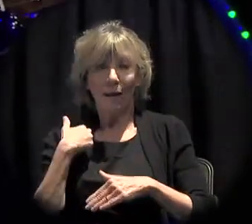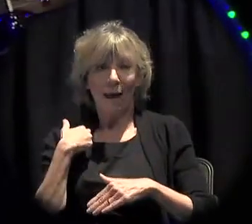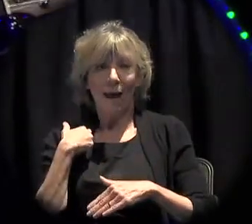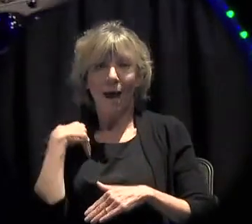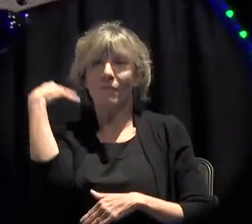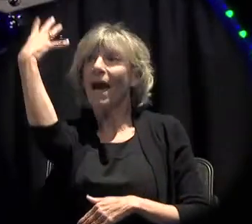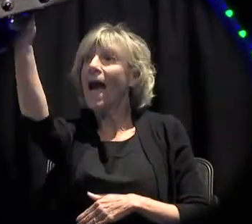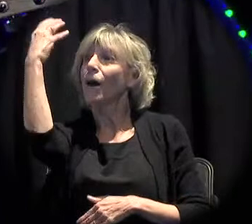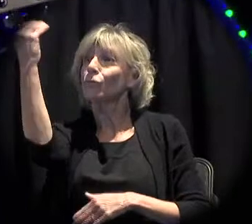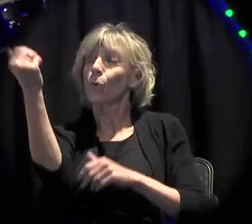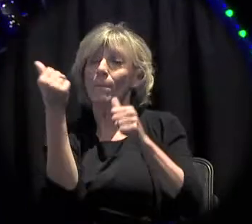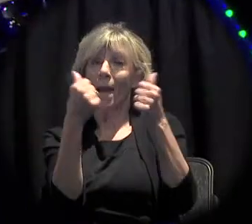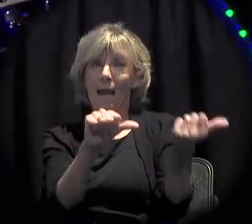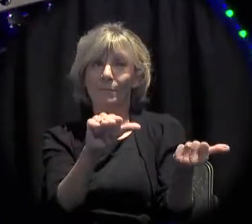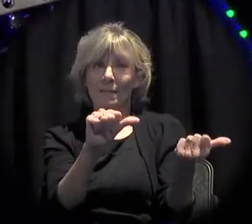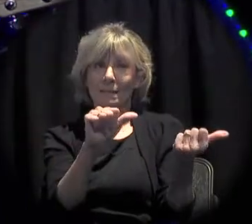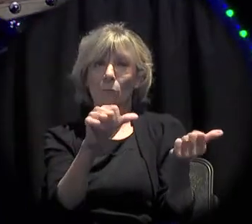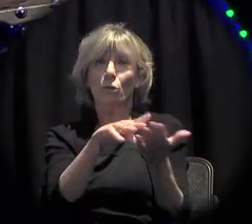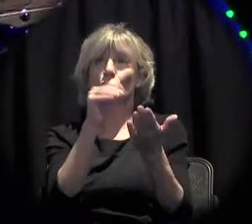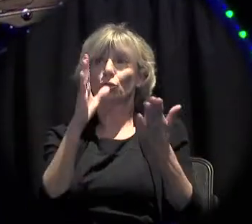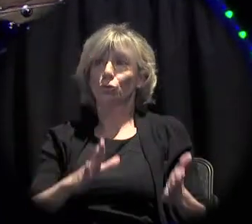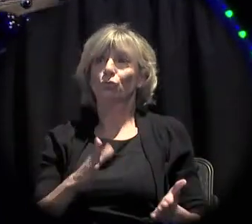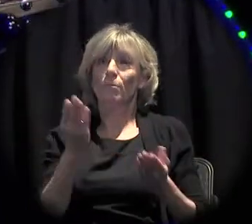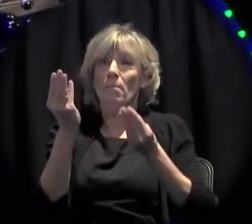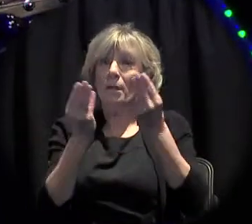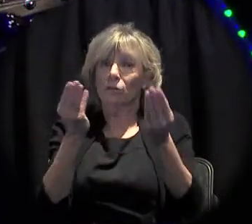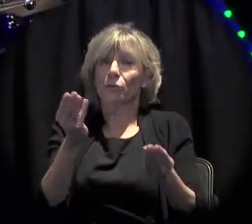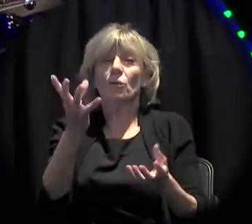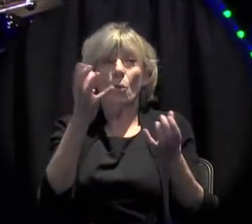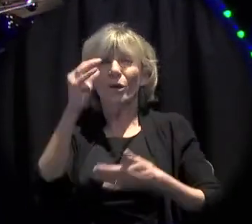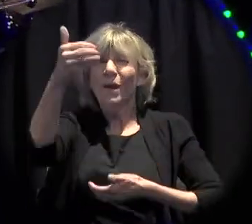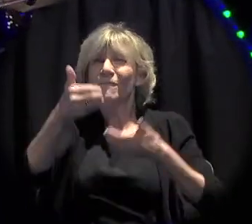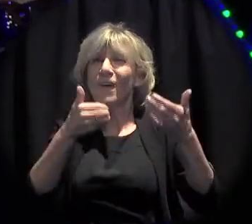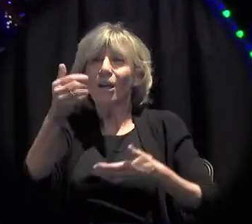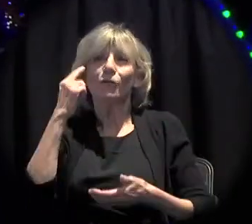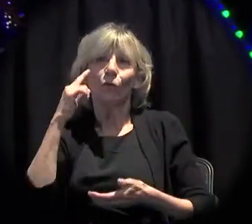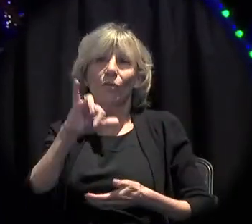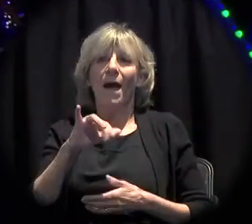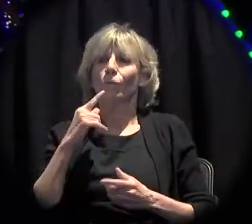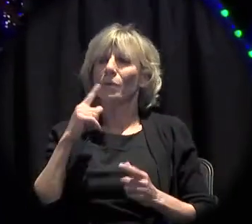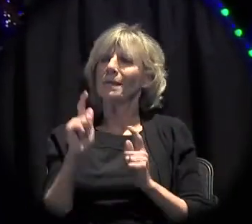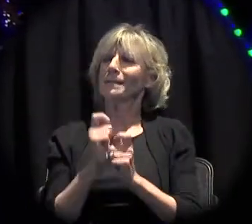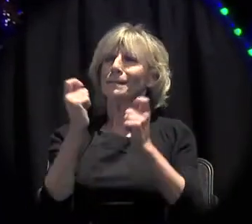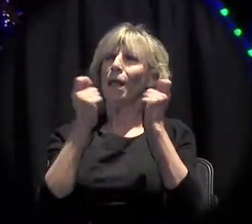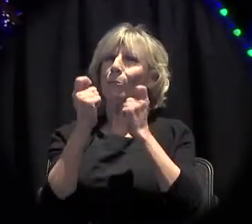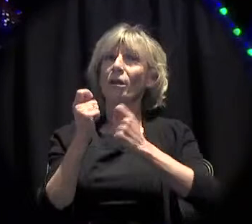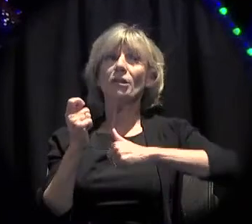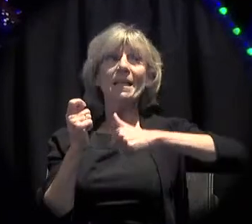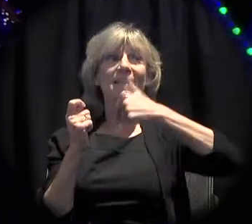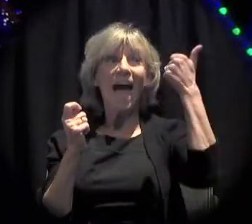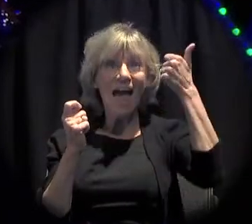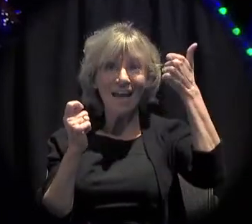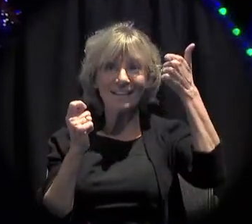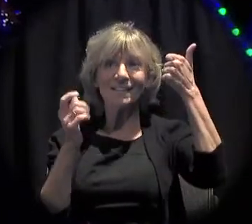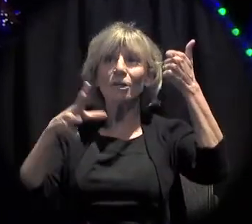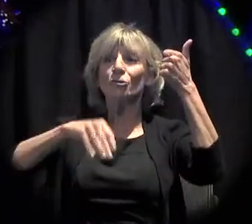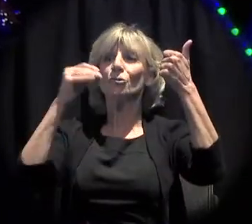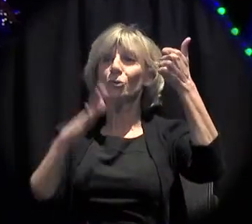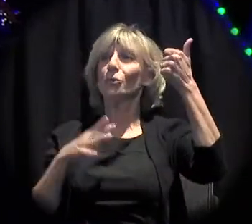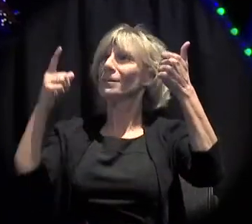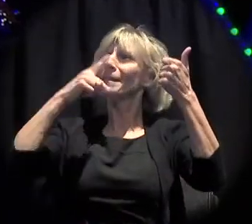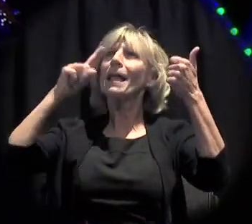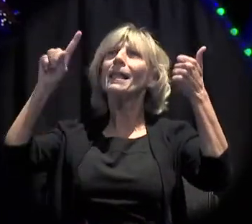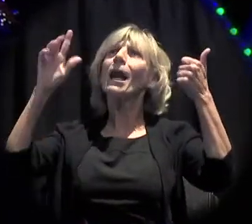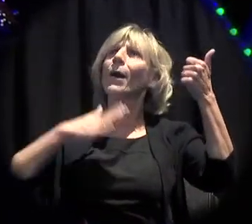outdoor baptism hosted by student ministry, and we want to invite you to that because it's going to be a celebration of 10 students declaring